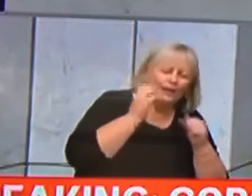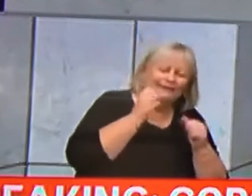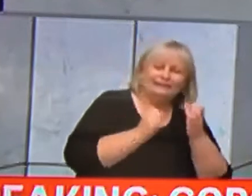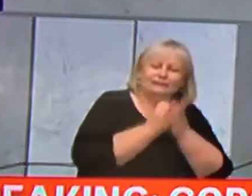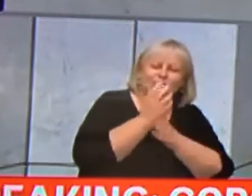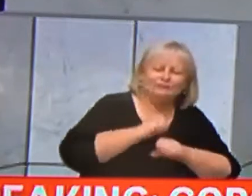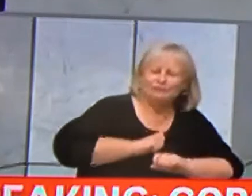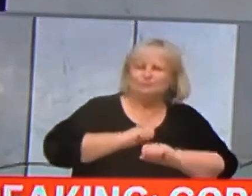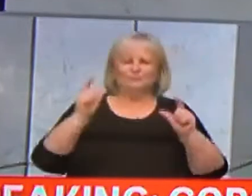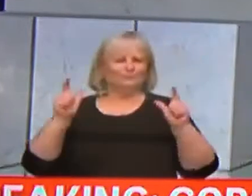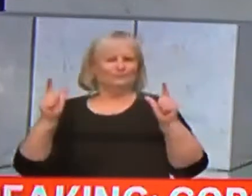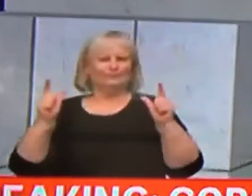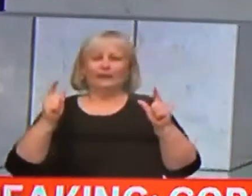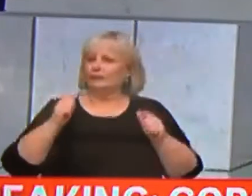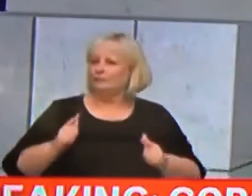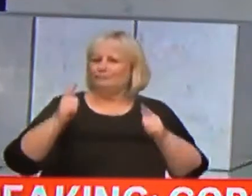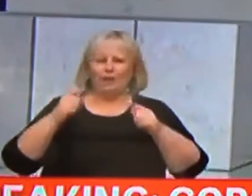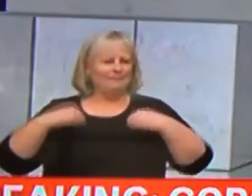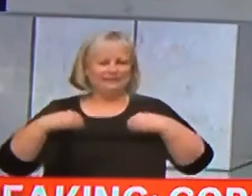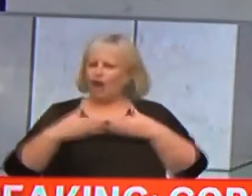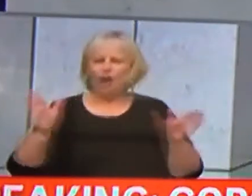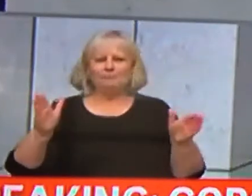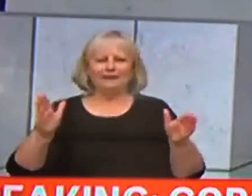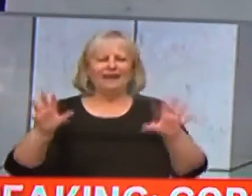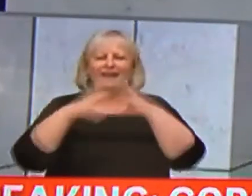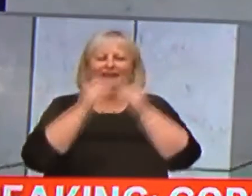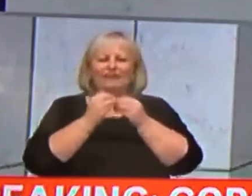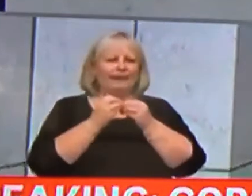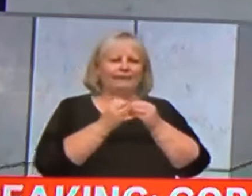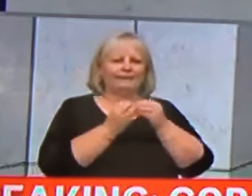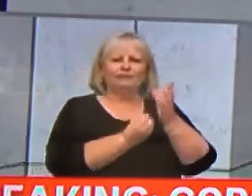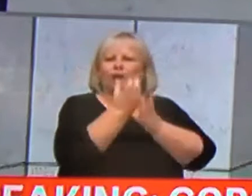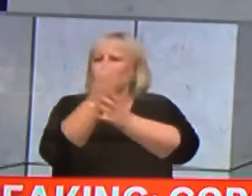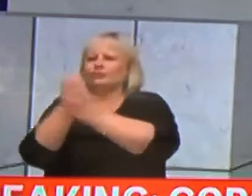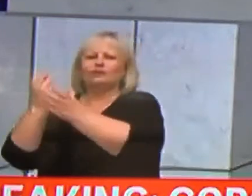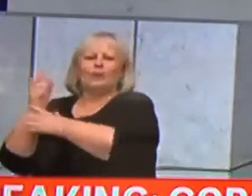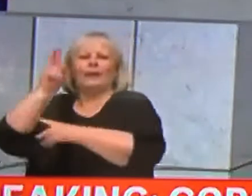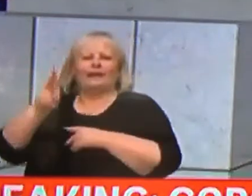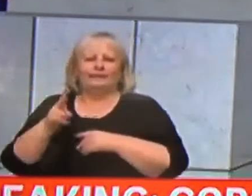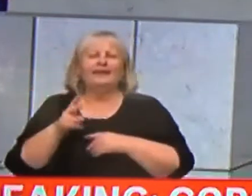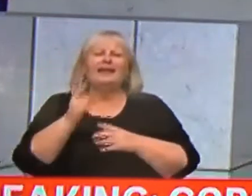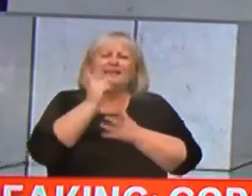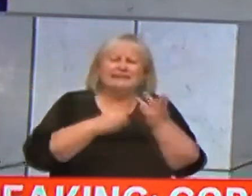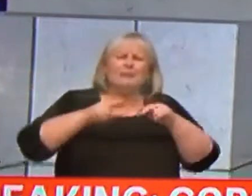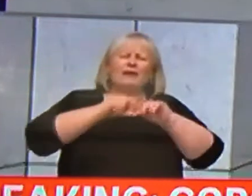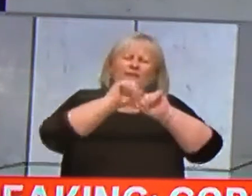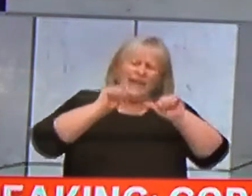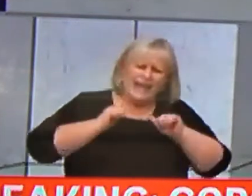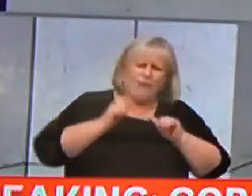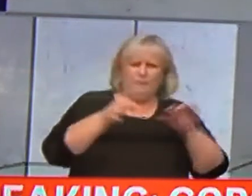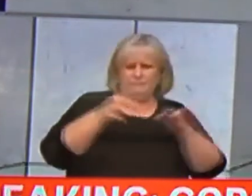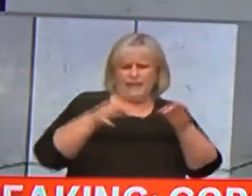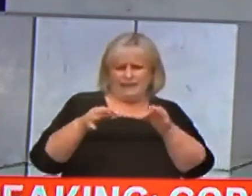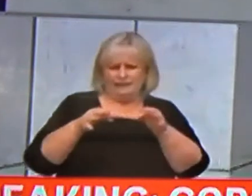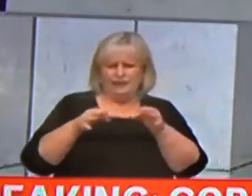back, the opportunities come back, the economy comes back. This will underpin our strategy as we go to the